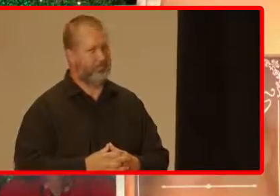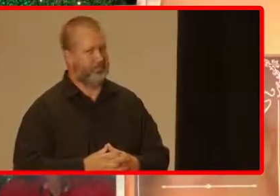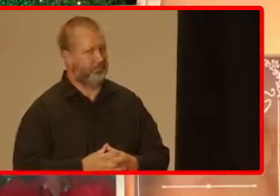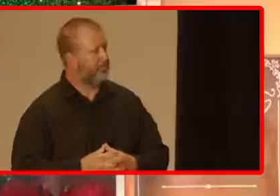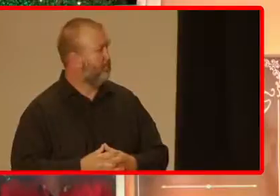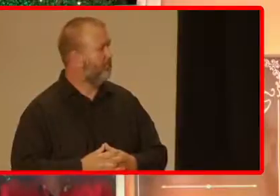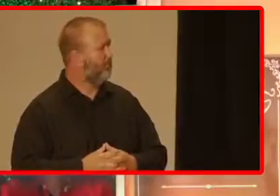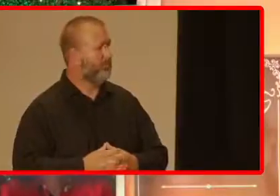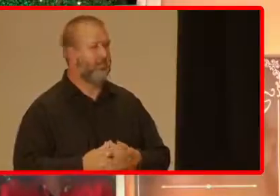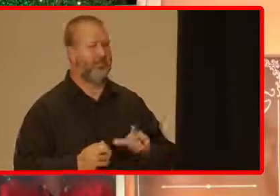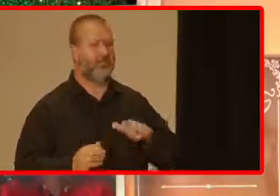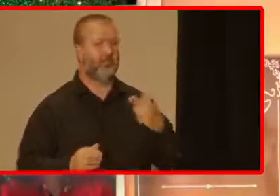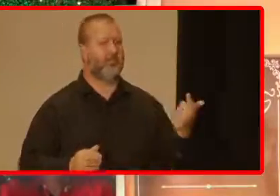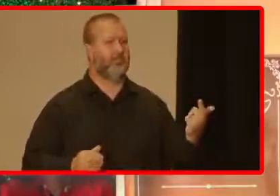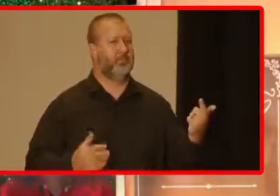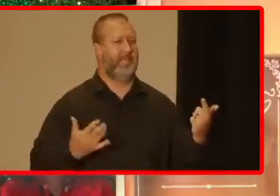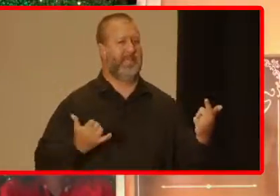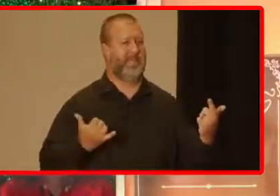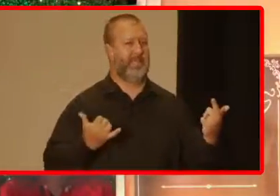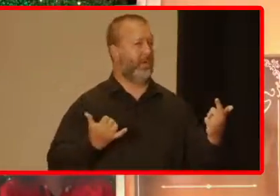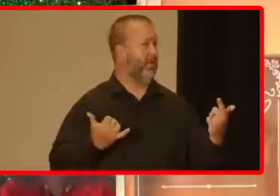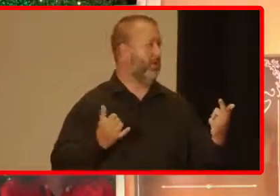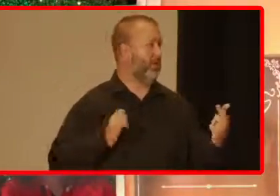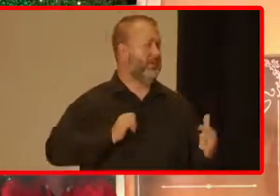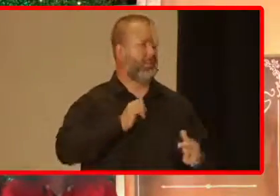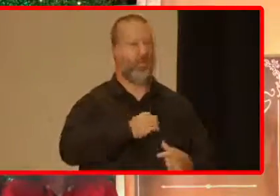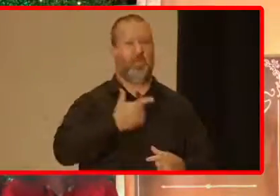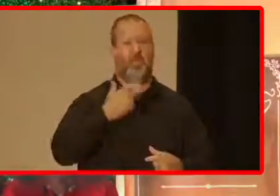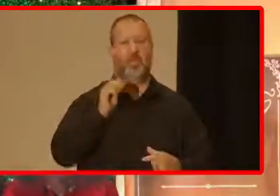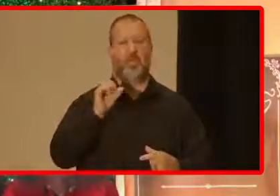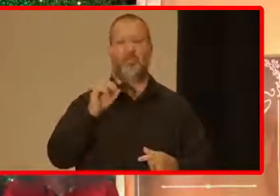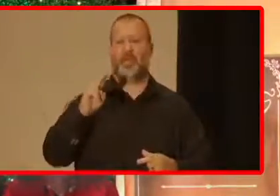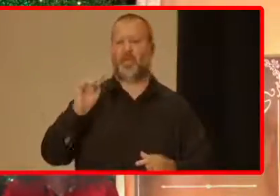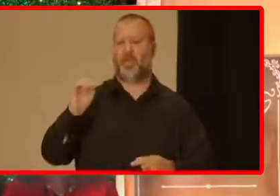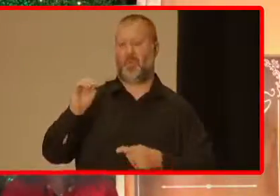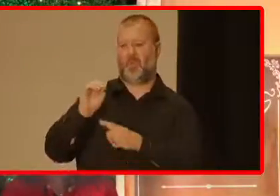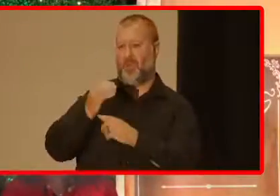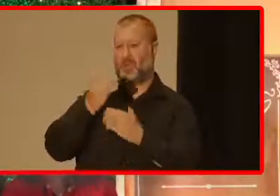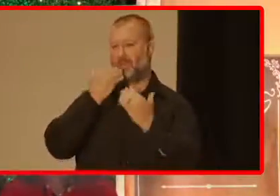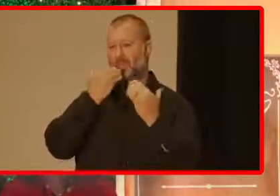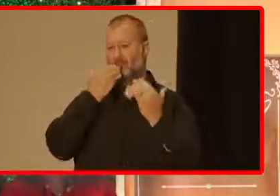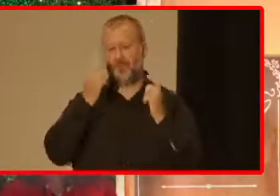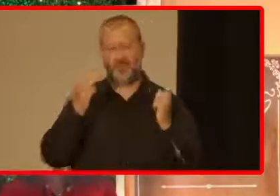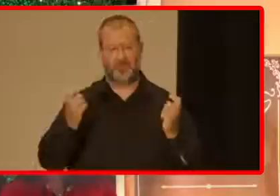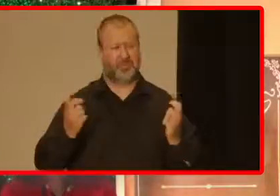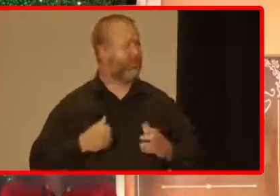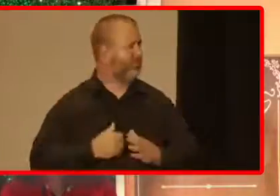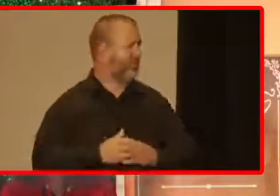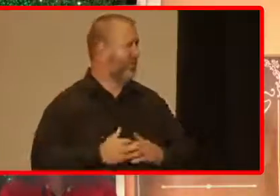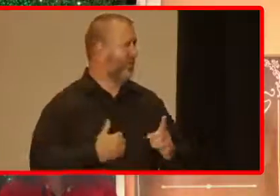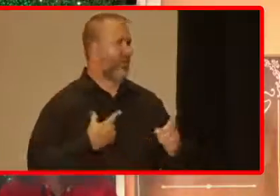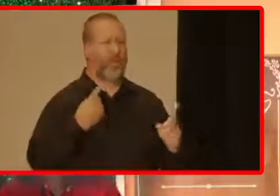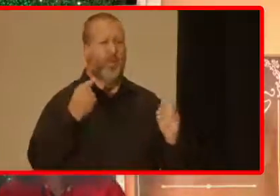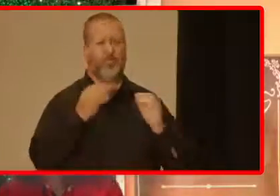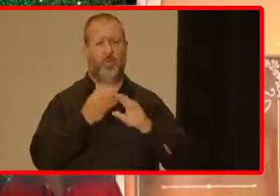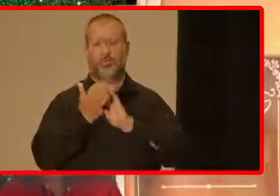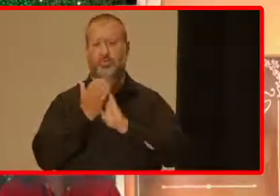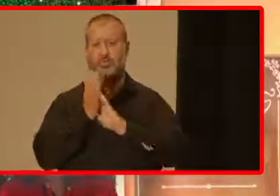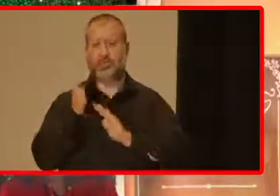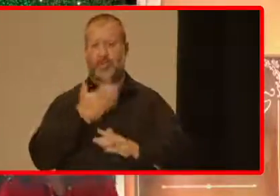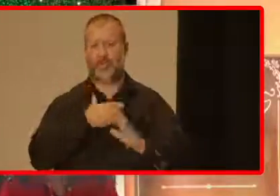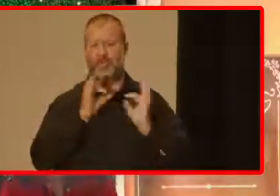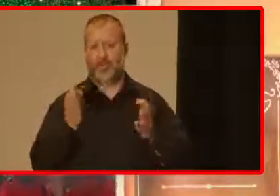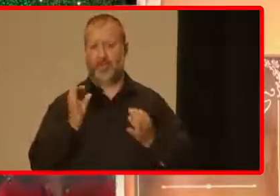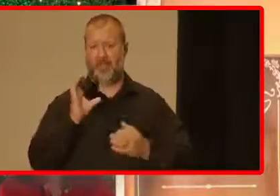So I'm going to turn it back over to my good friend, Senator Galvano. Okay, thank you. Thank you. Thank you so much. And again, one more round of applause for all of our